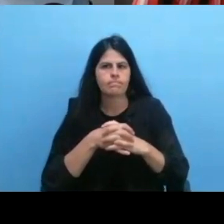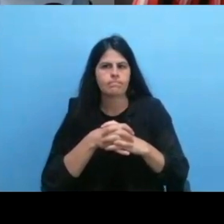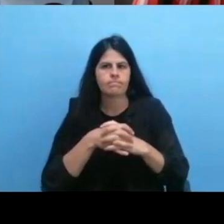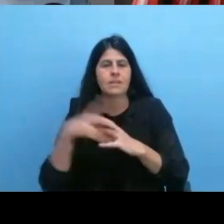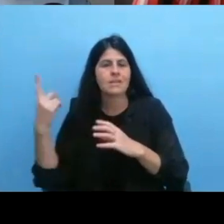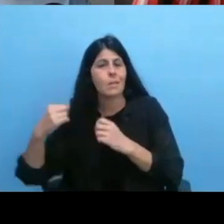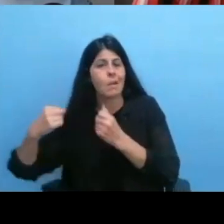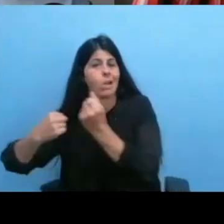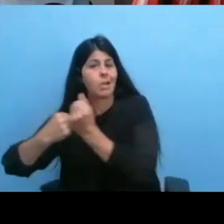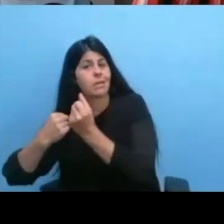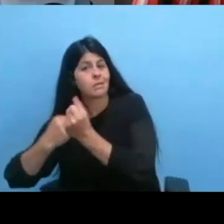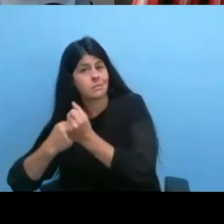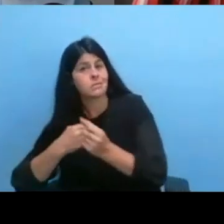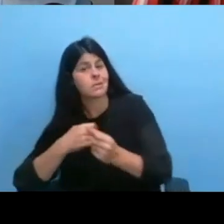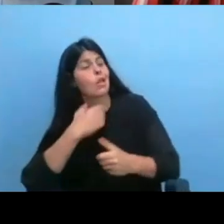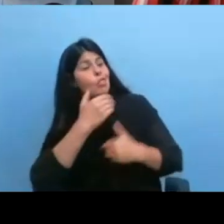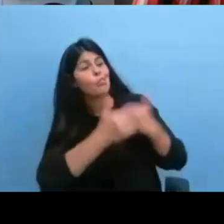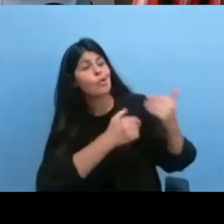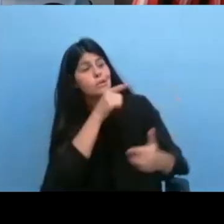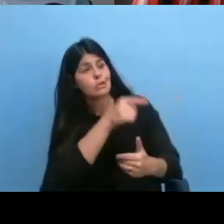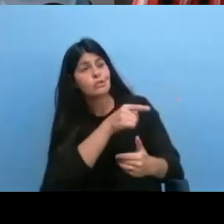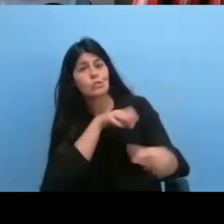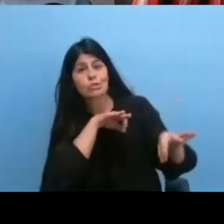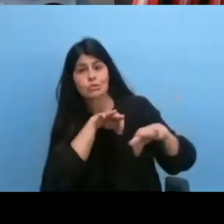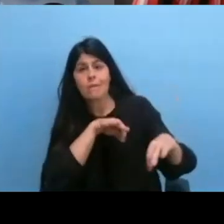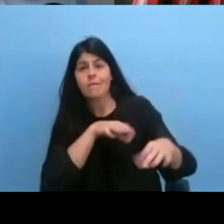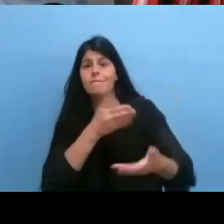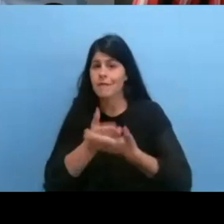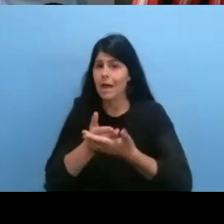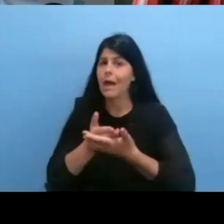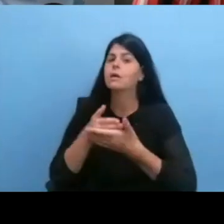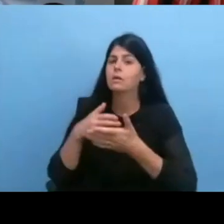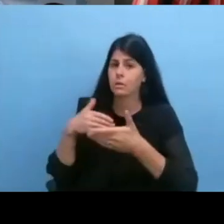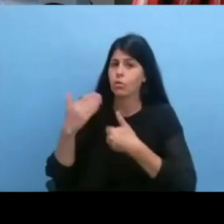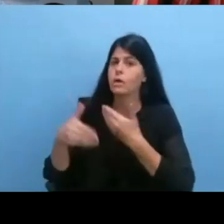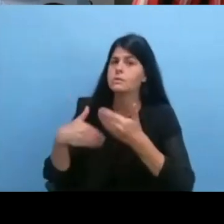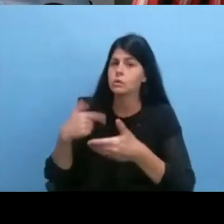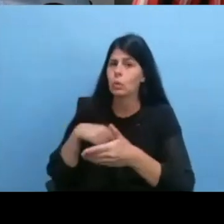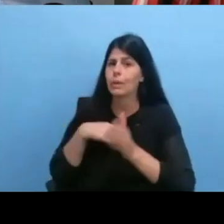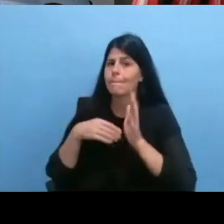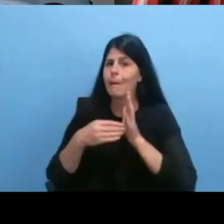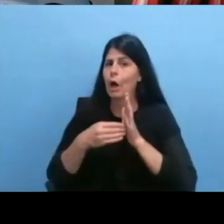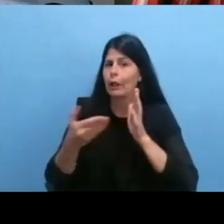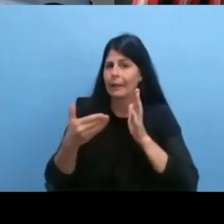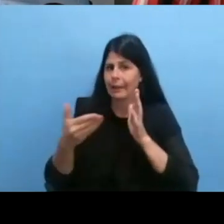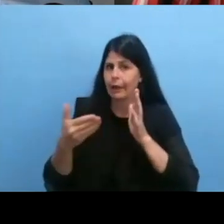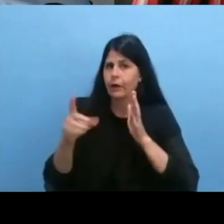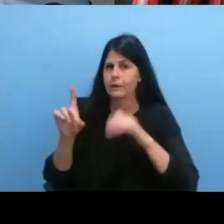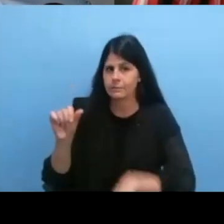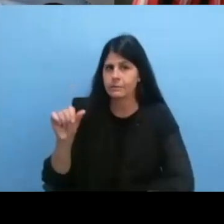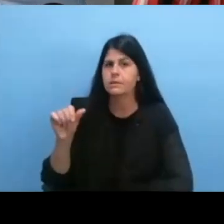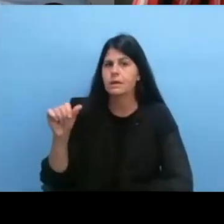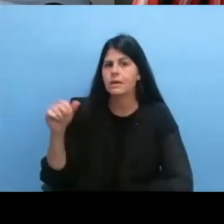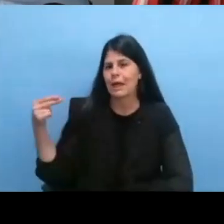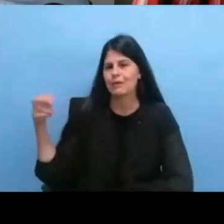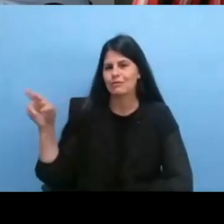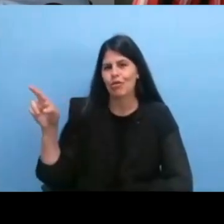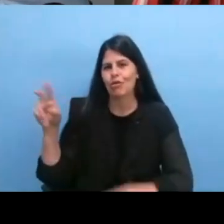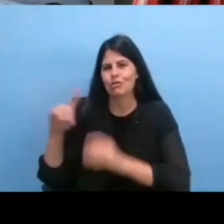the process you described, Dr. Schmidt, is in fact the process that we model here at Respectability. Our HR department is letting me know.